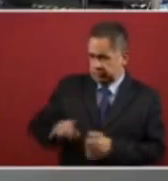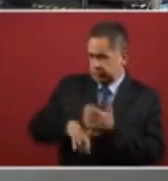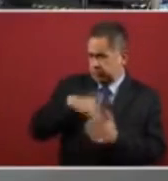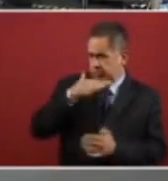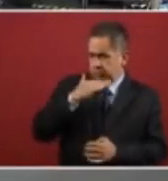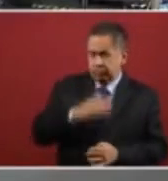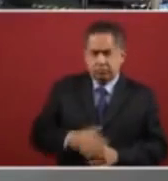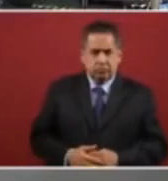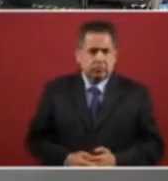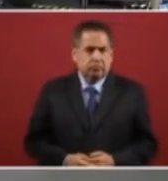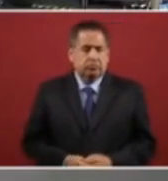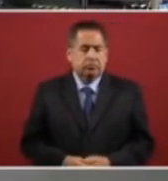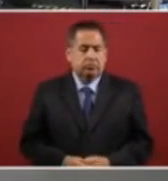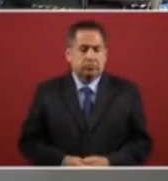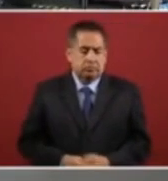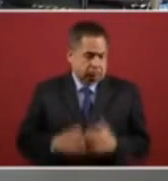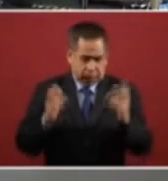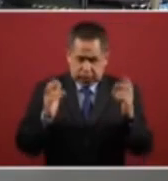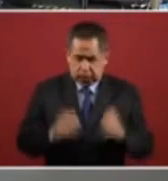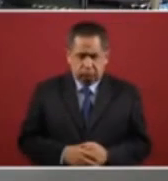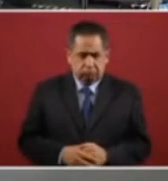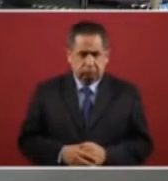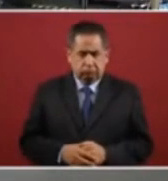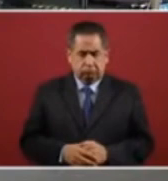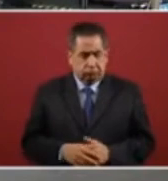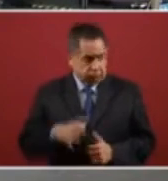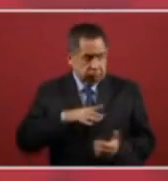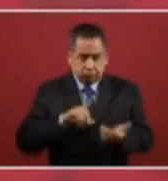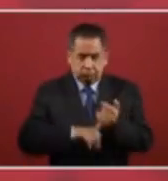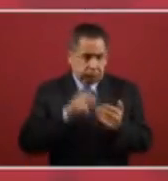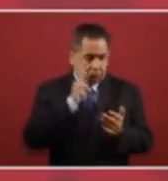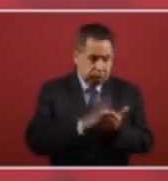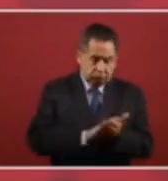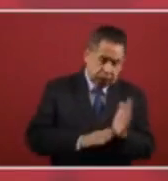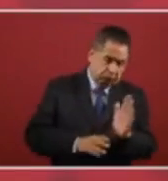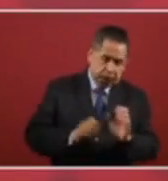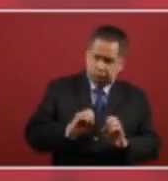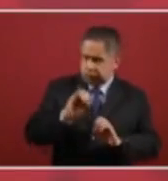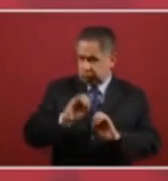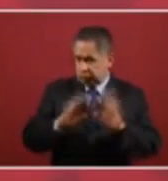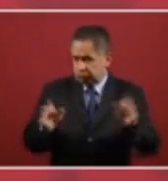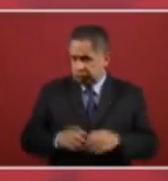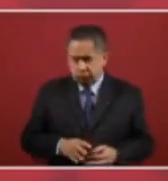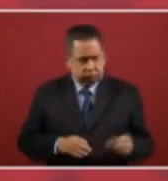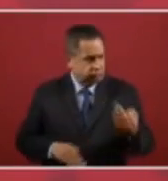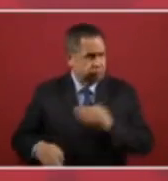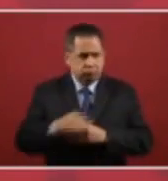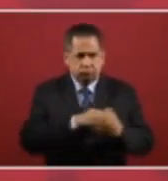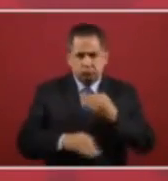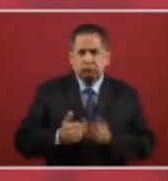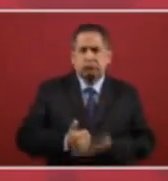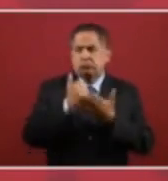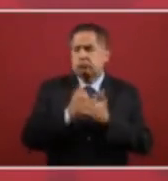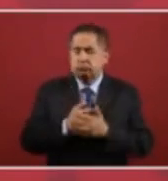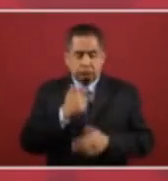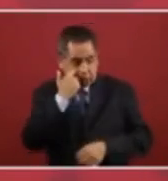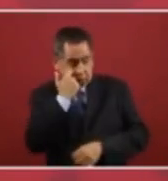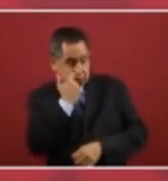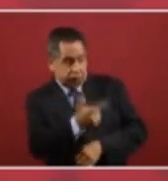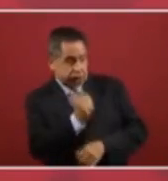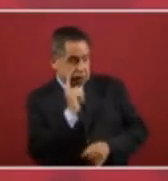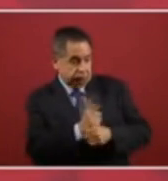sports, like sports fields. Yes, of course. If there's elements, all the citizens need to